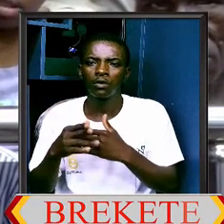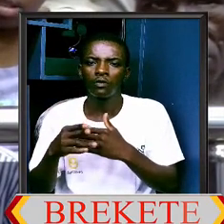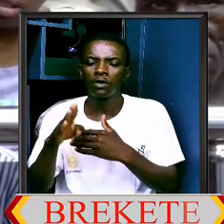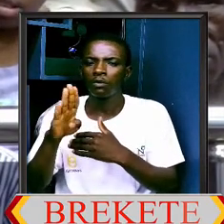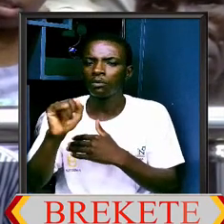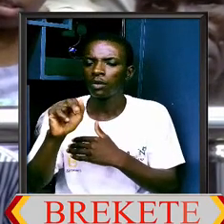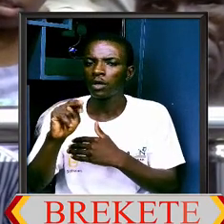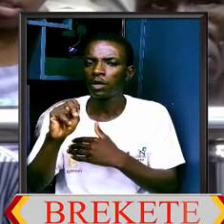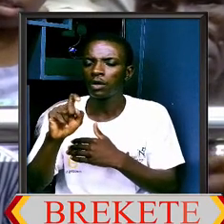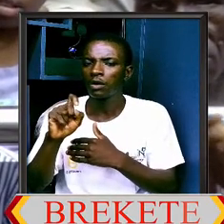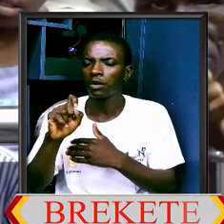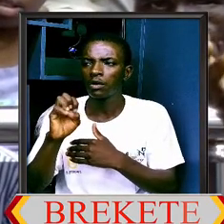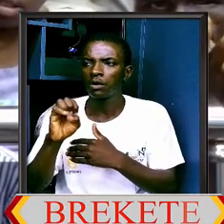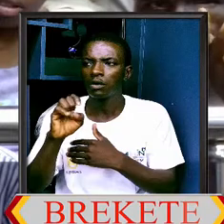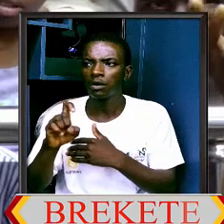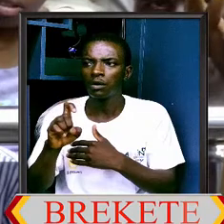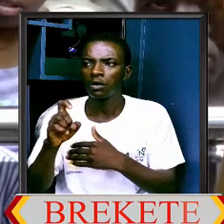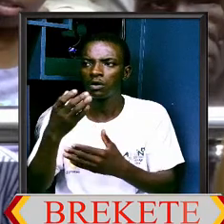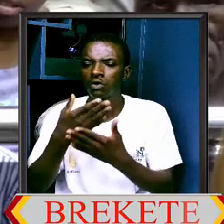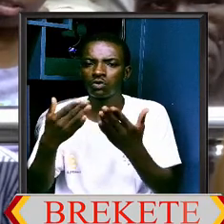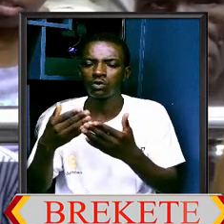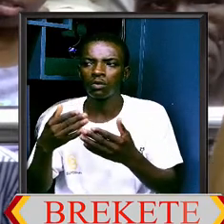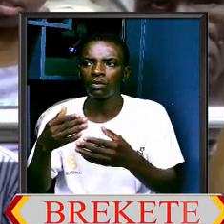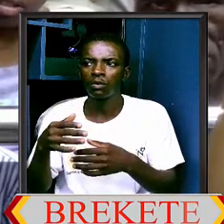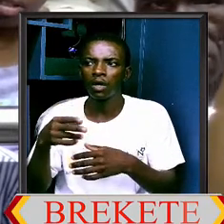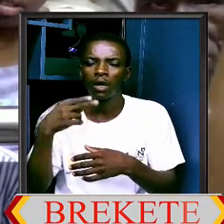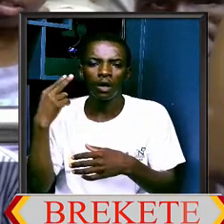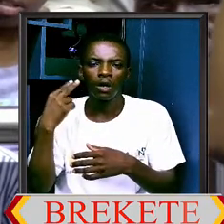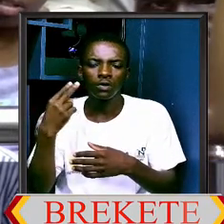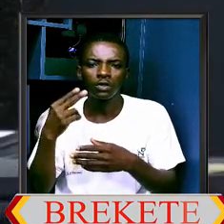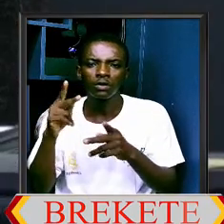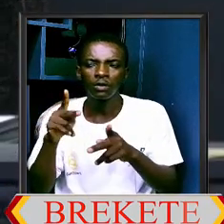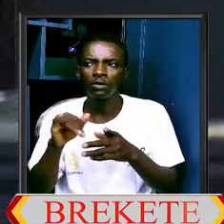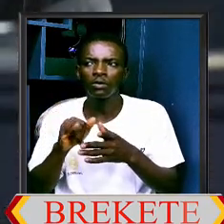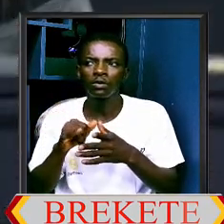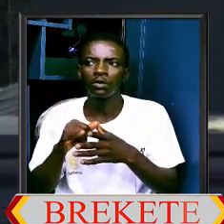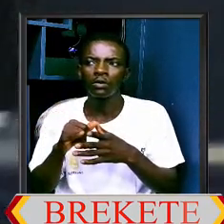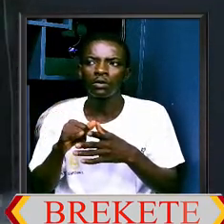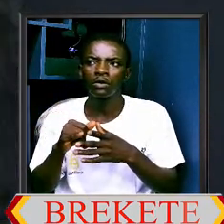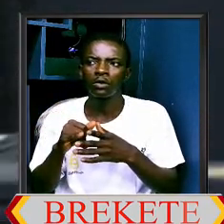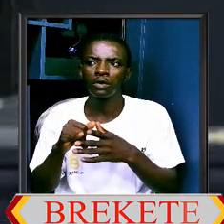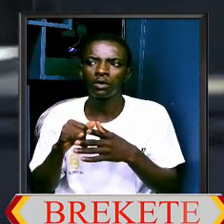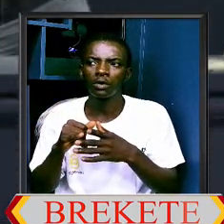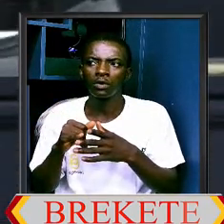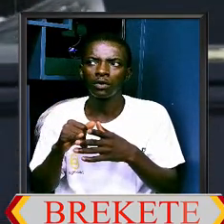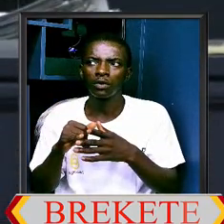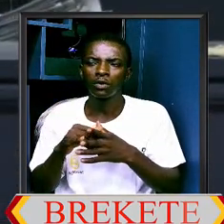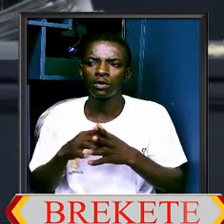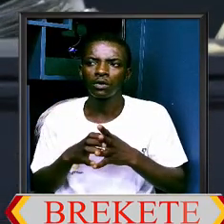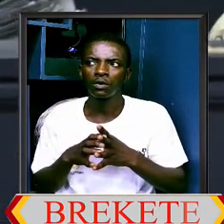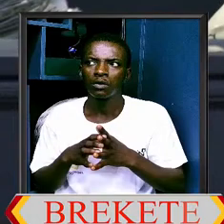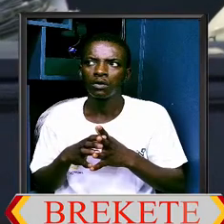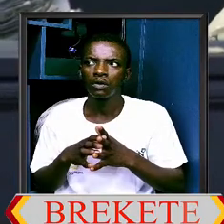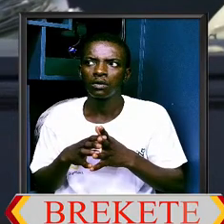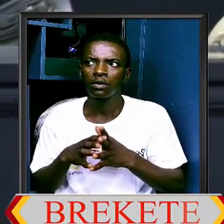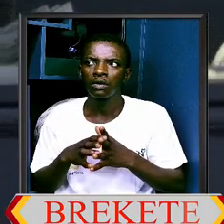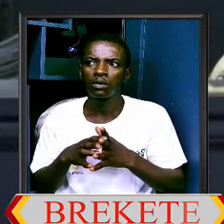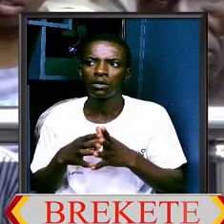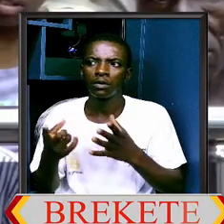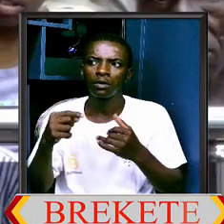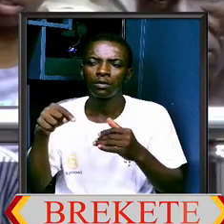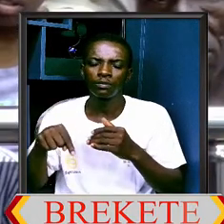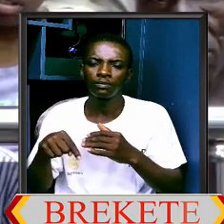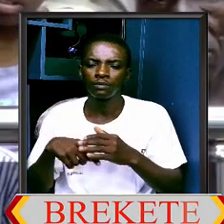banners. So some Aboki people, they are like, down here, so they run come